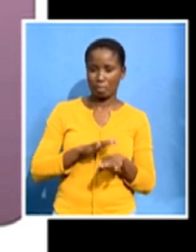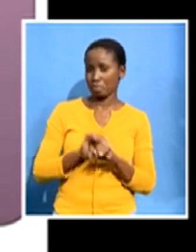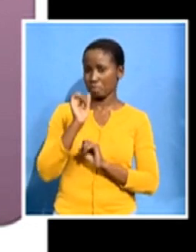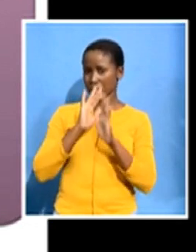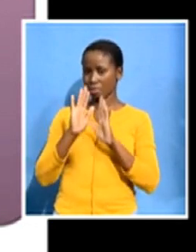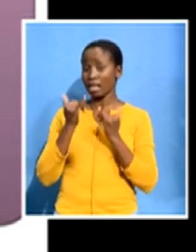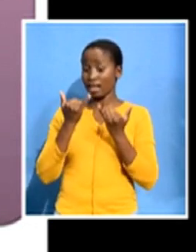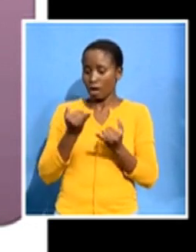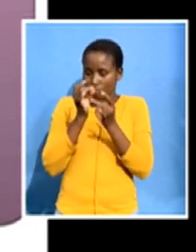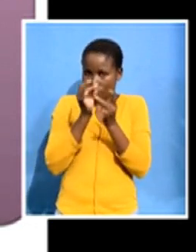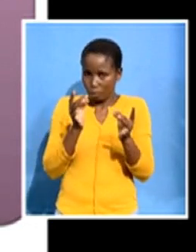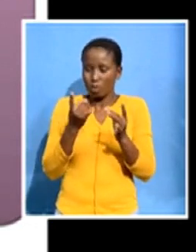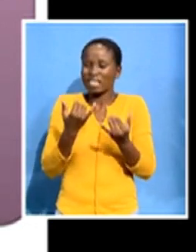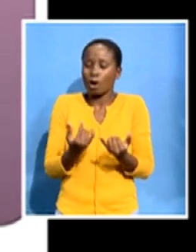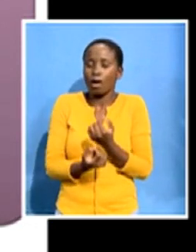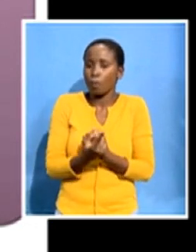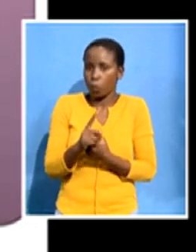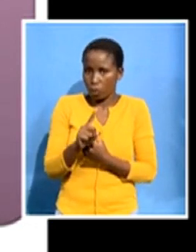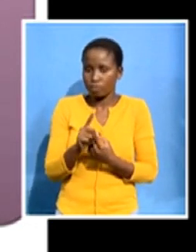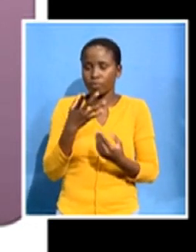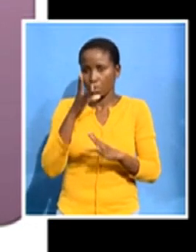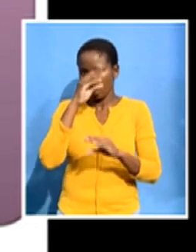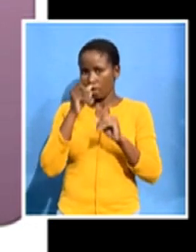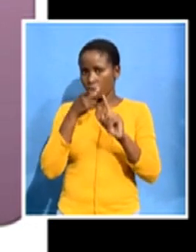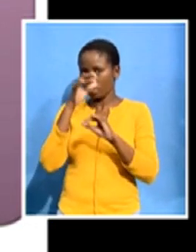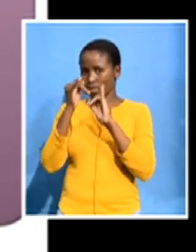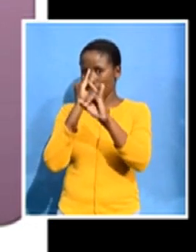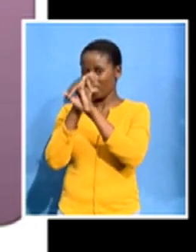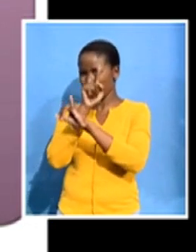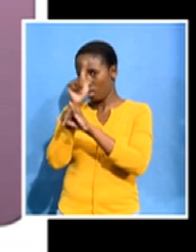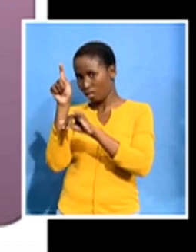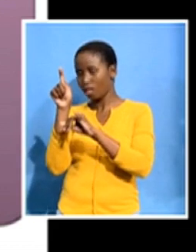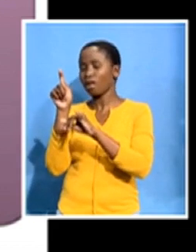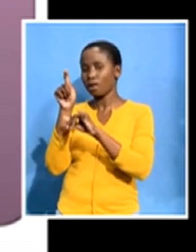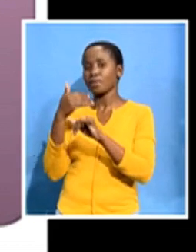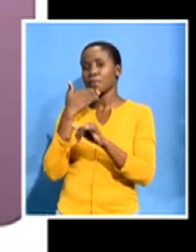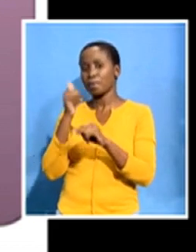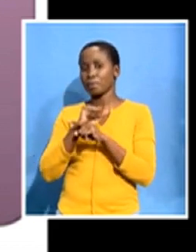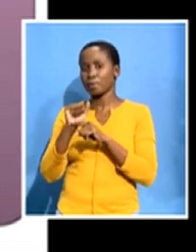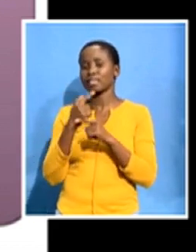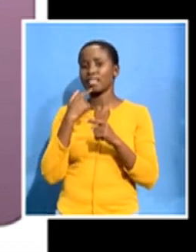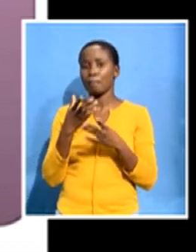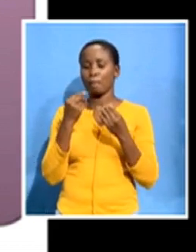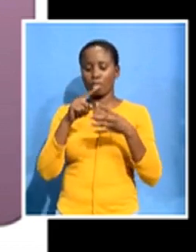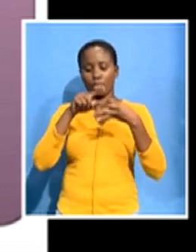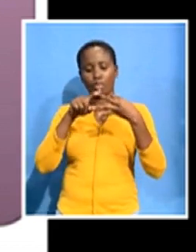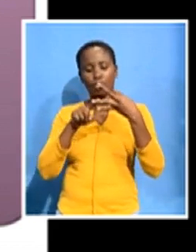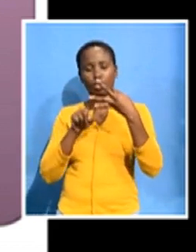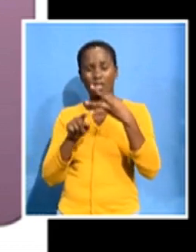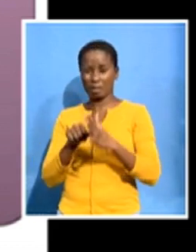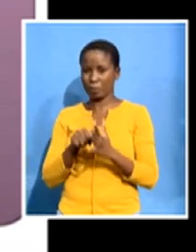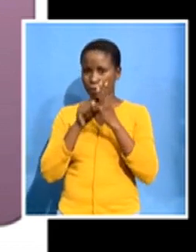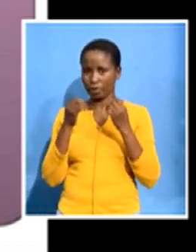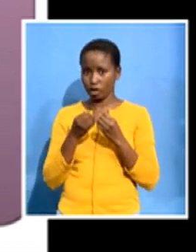from international lessons, the best practices, that there are 3 key things. You need to be able to schedule appointments, monitor